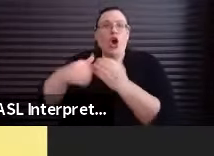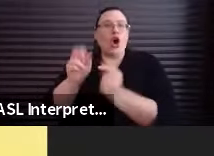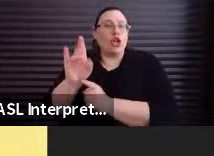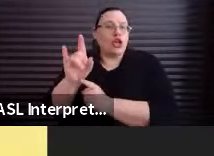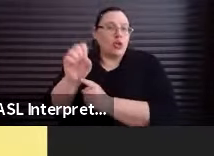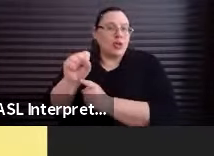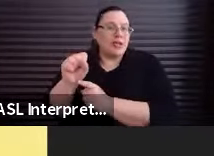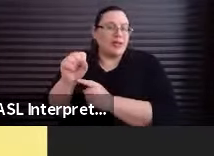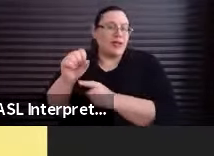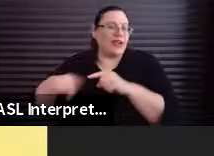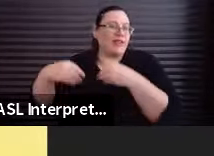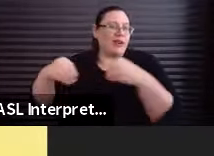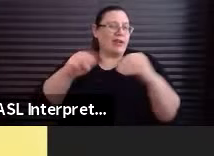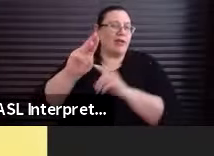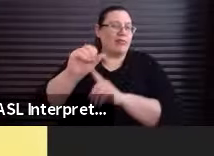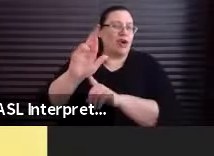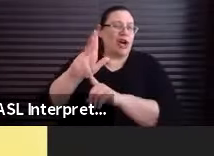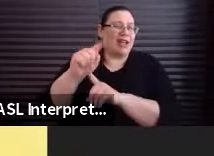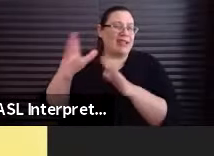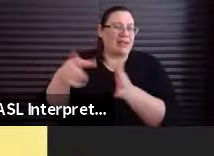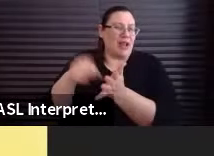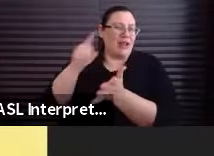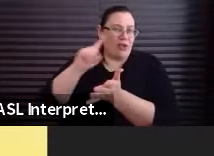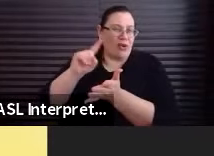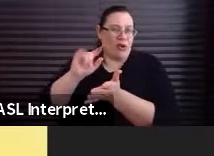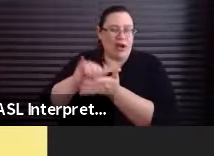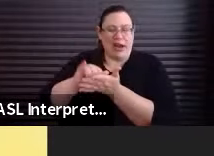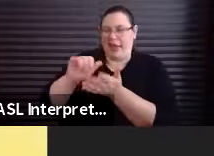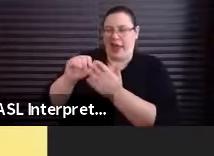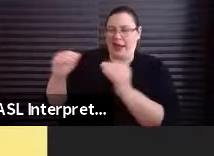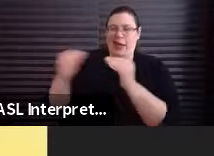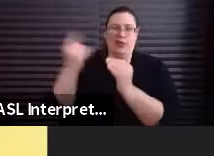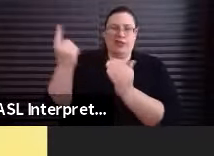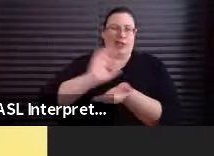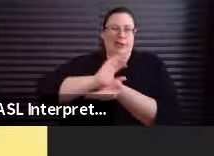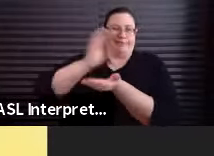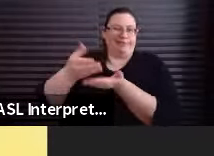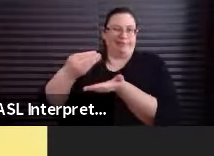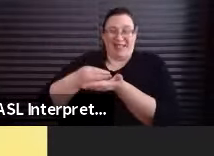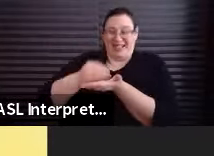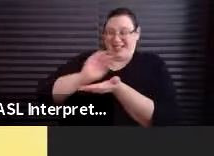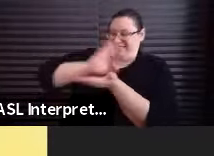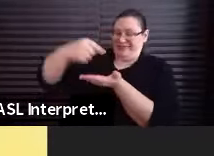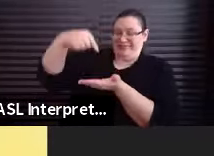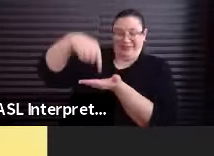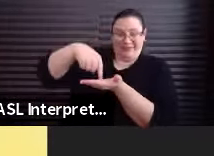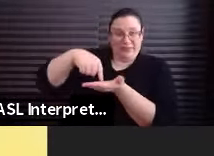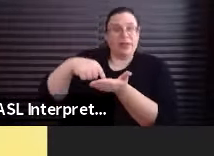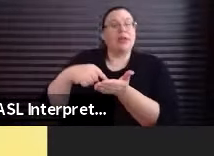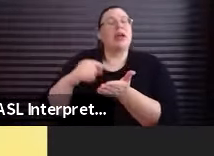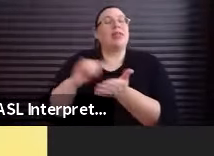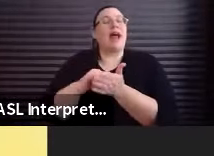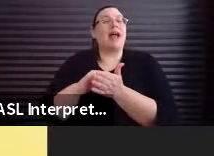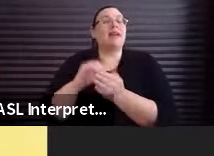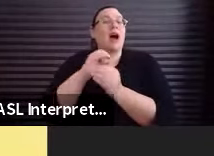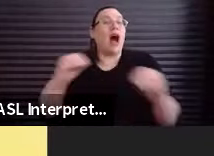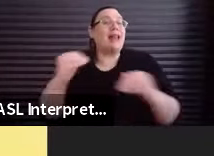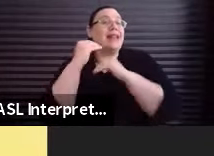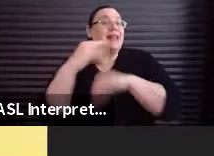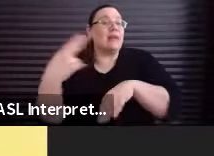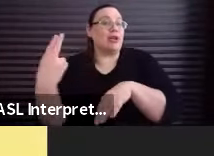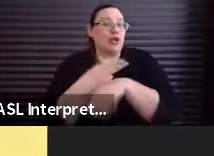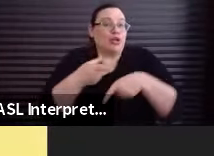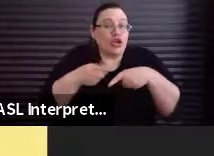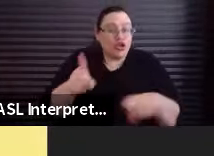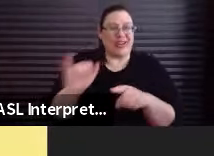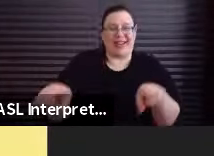markets that have been purchased, and that equals a set amount of money. That money represents unlimited use during that 13-week